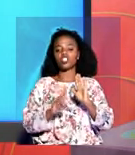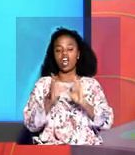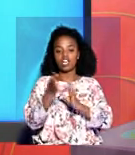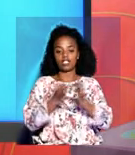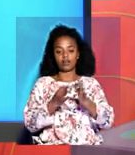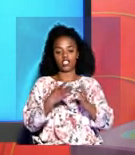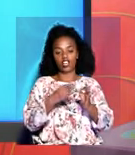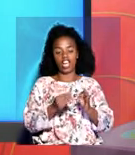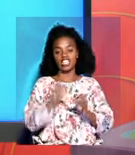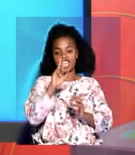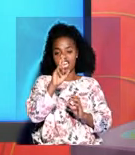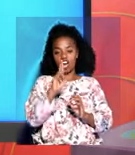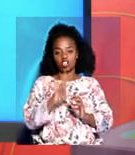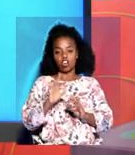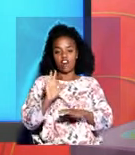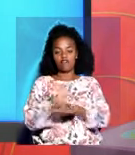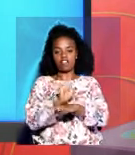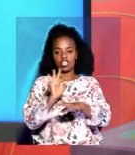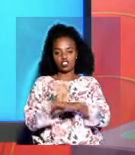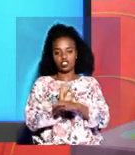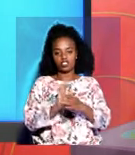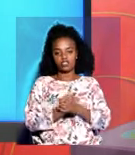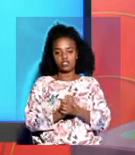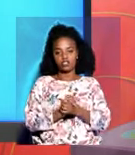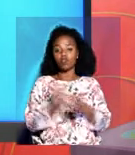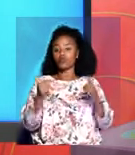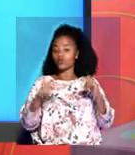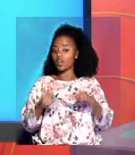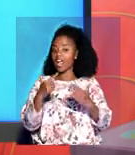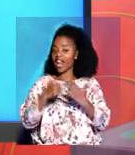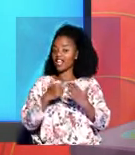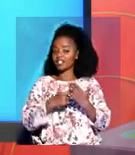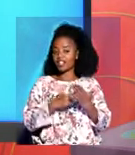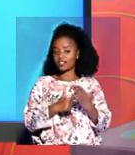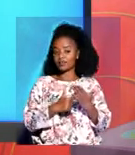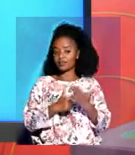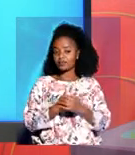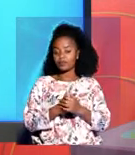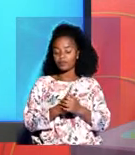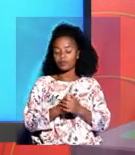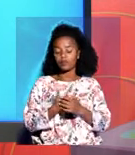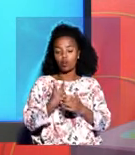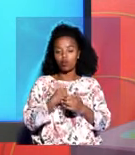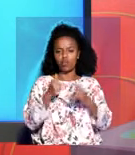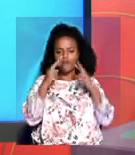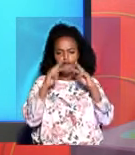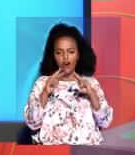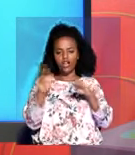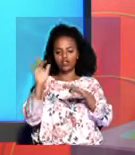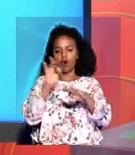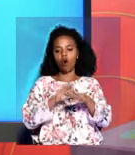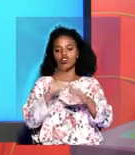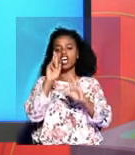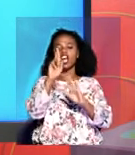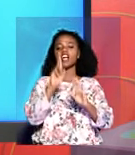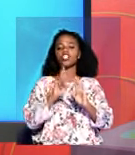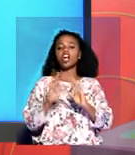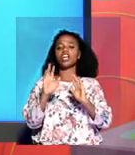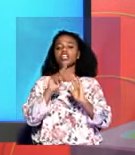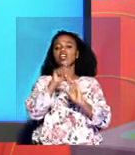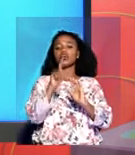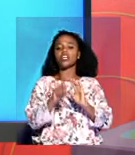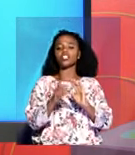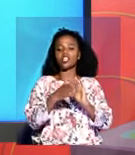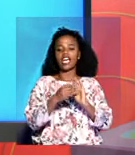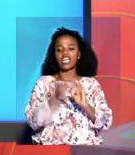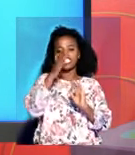and Rational Functions. On today's lesson, we focus on rational equations